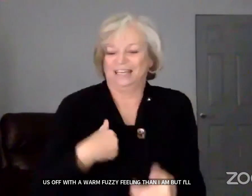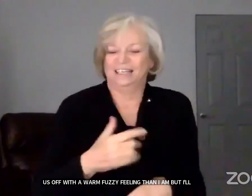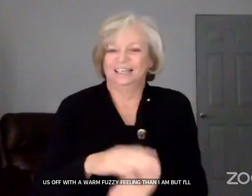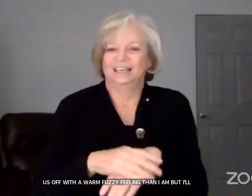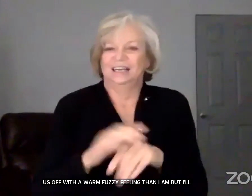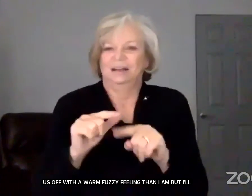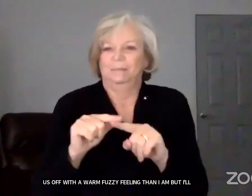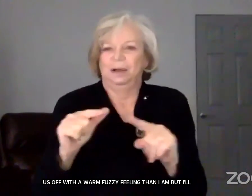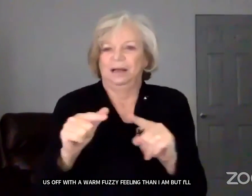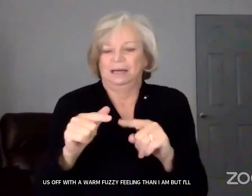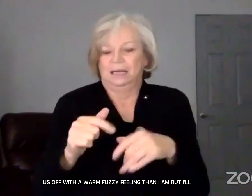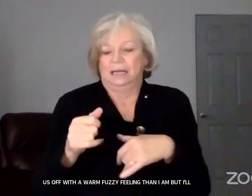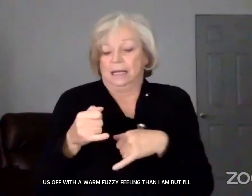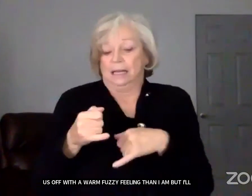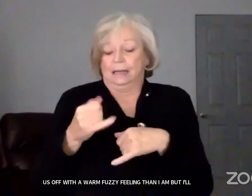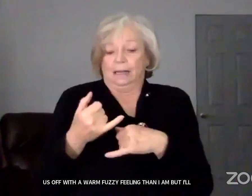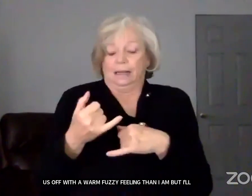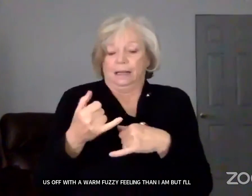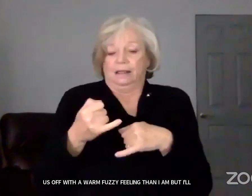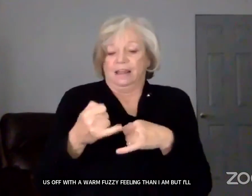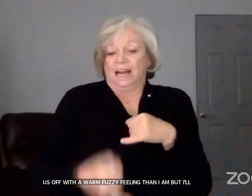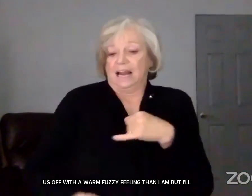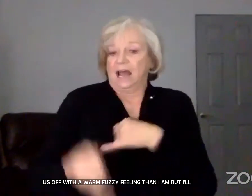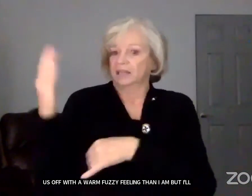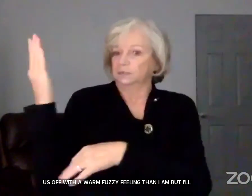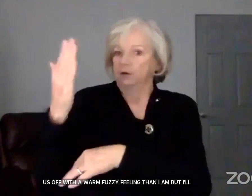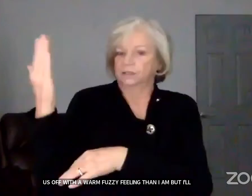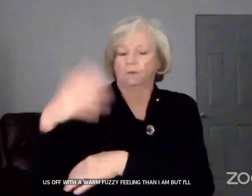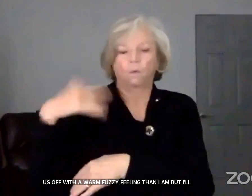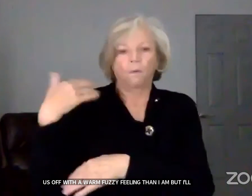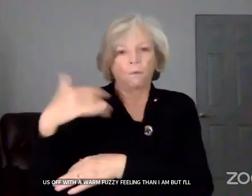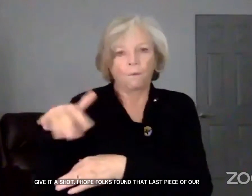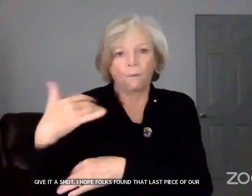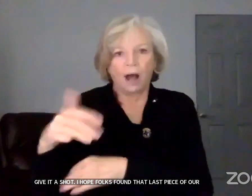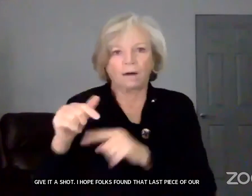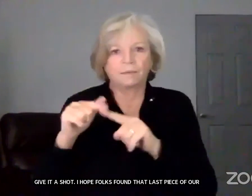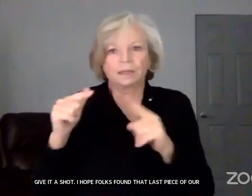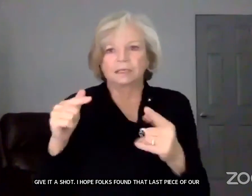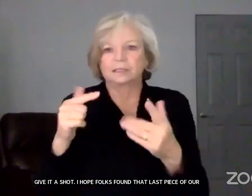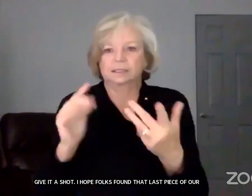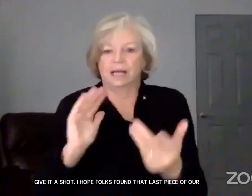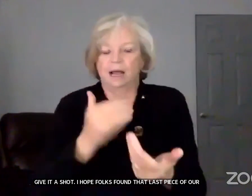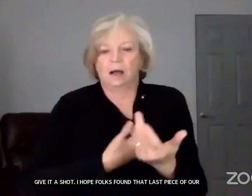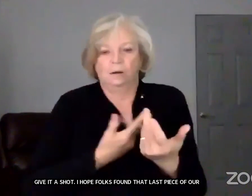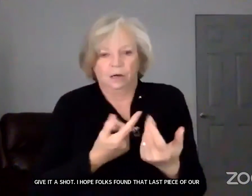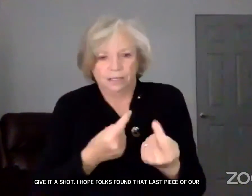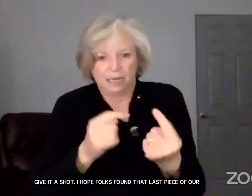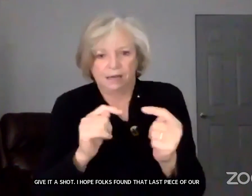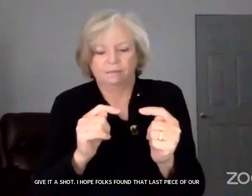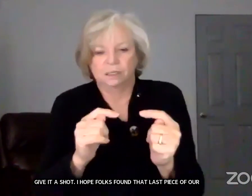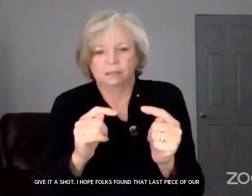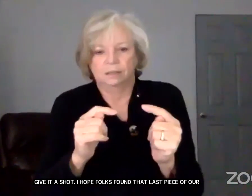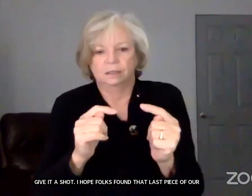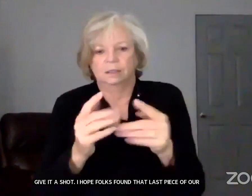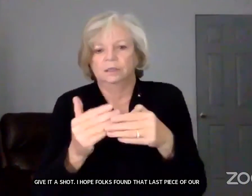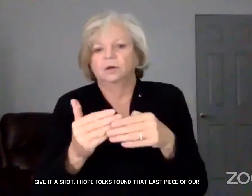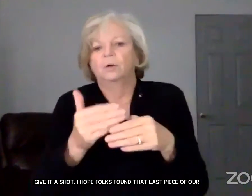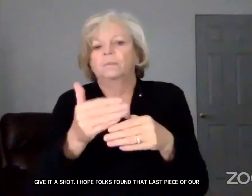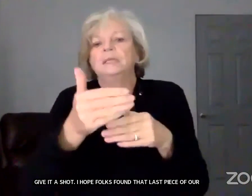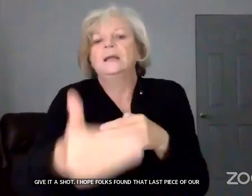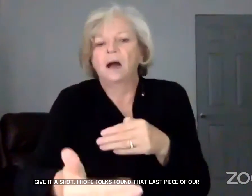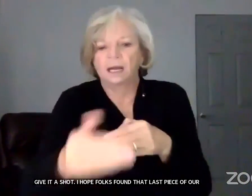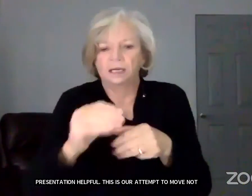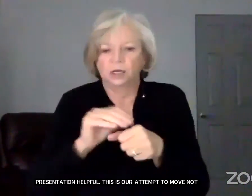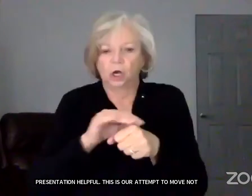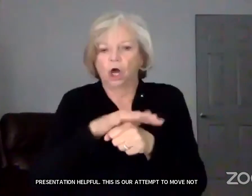last piece of our presentation helpful. This is our sort of attempt to move not necessarily beyond COVID, but there